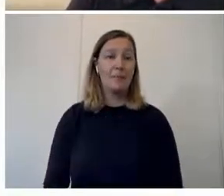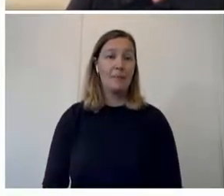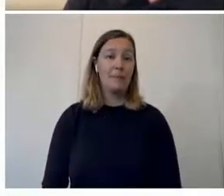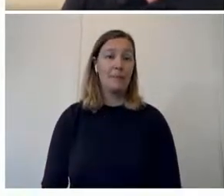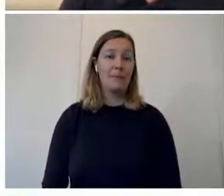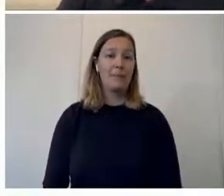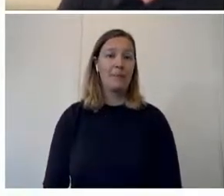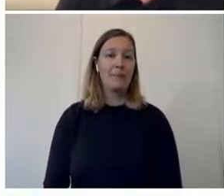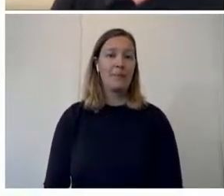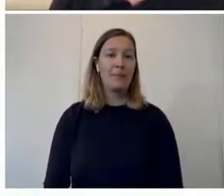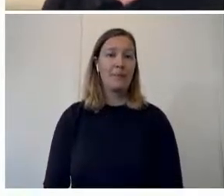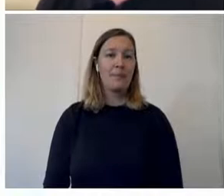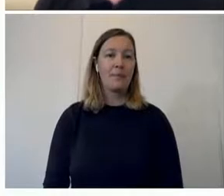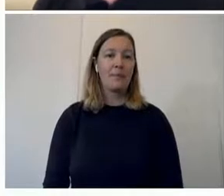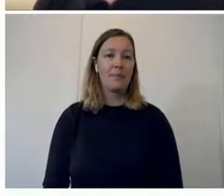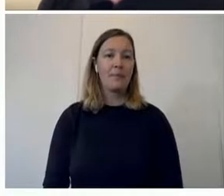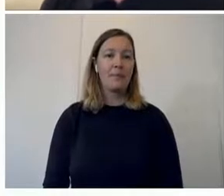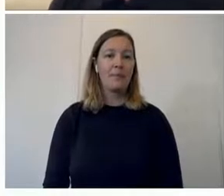that